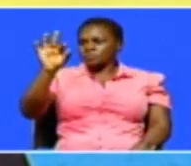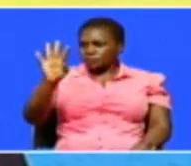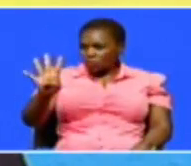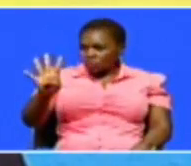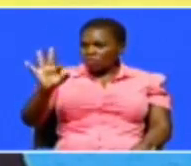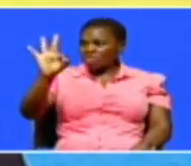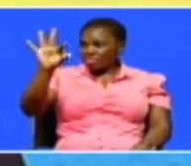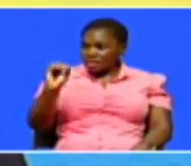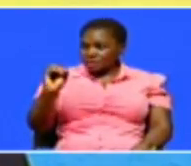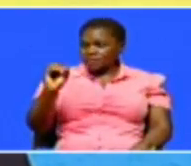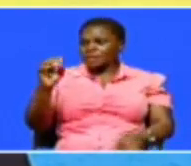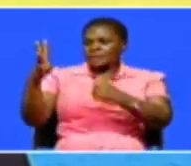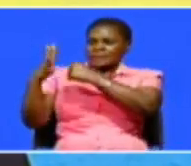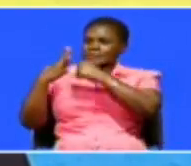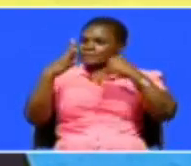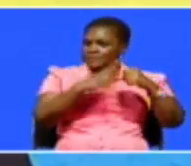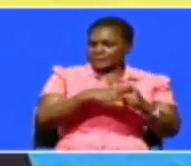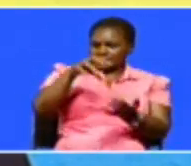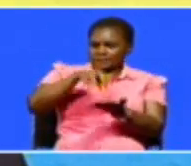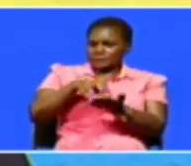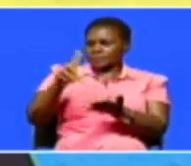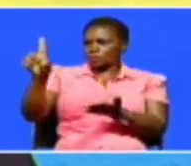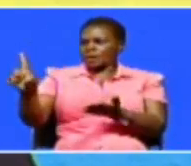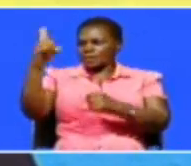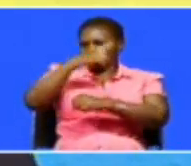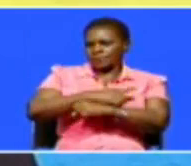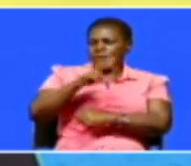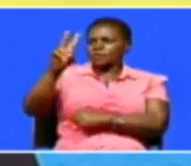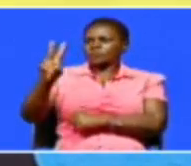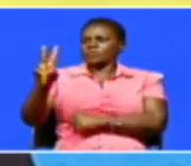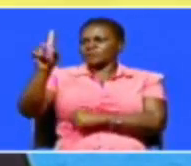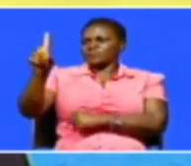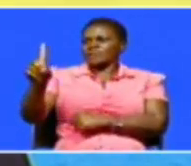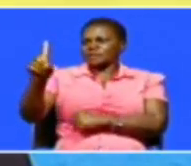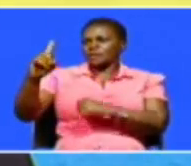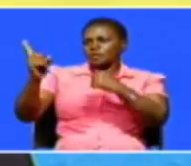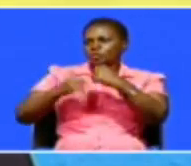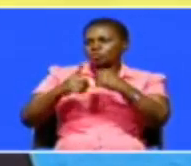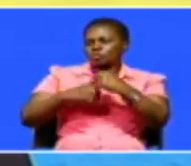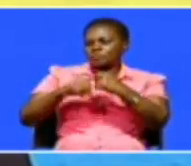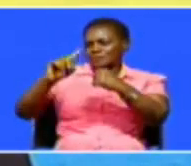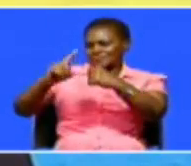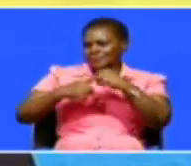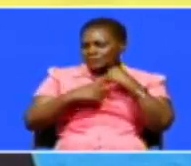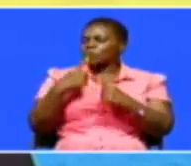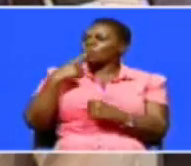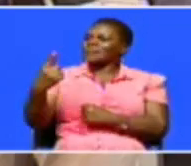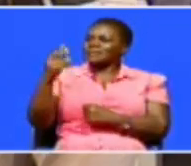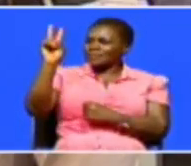May, 99 cases per day. 31st to 6th June, 102 cases a